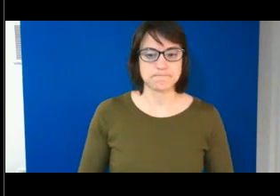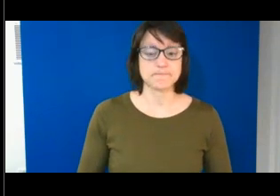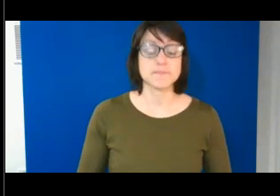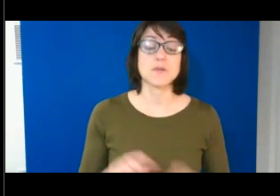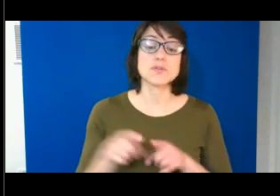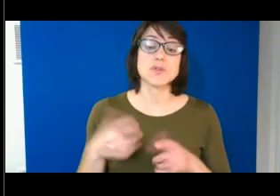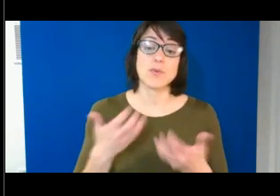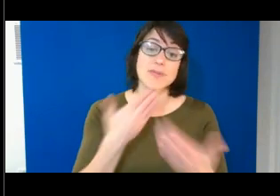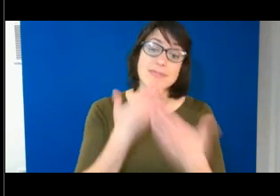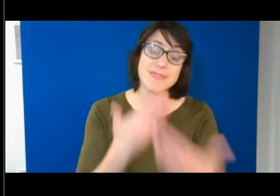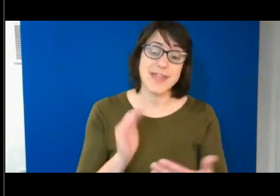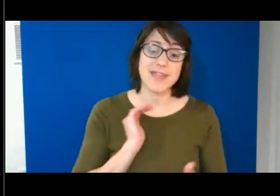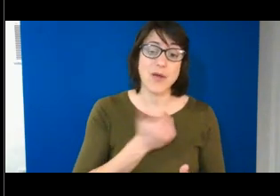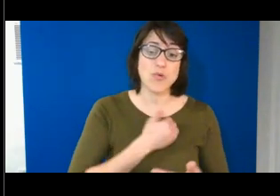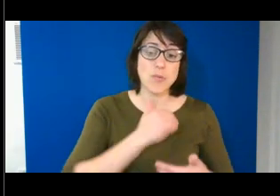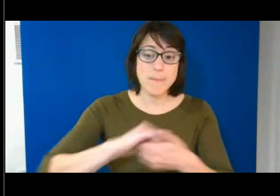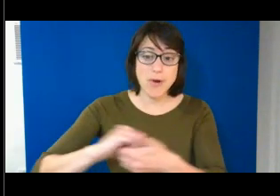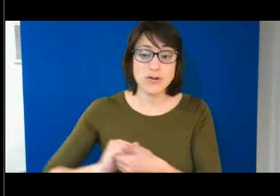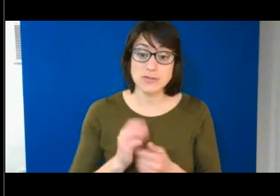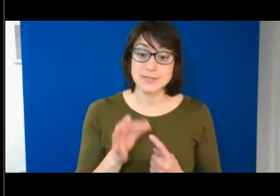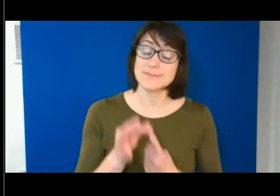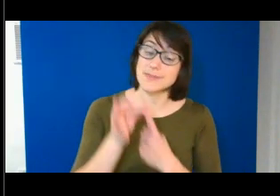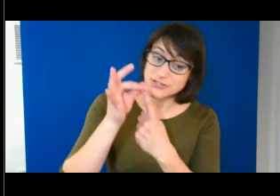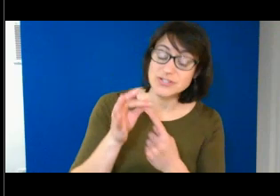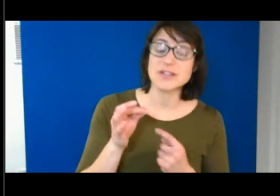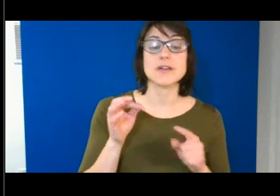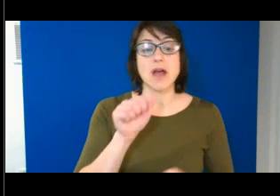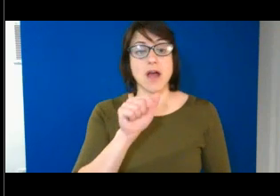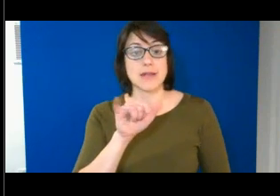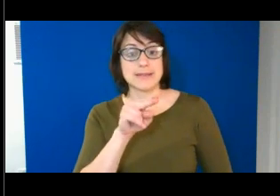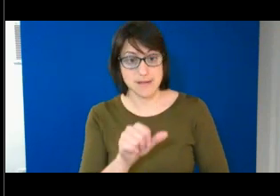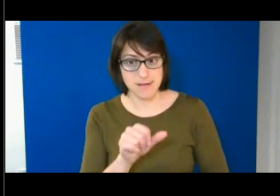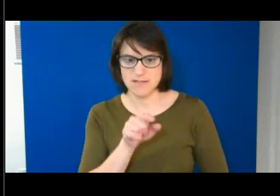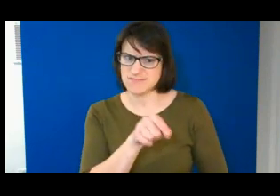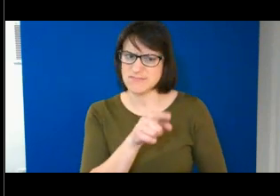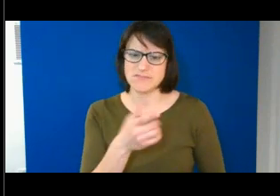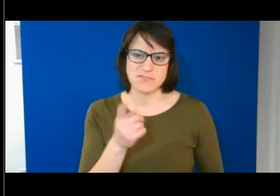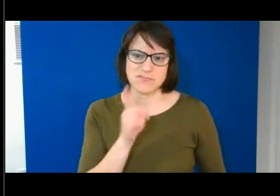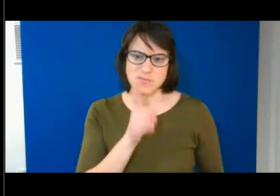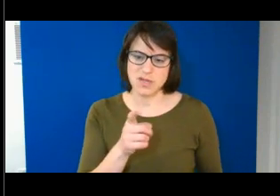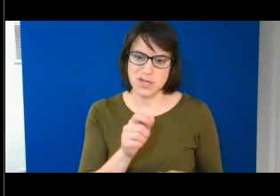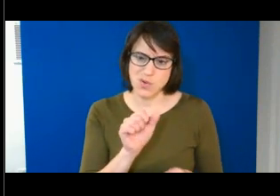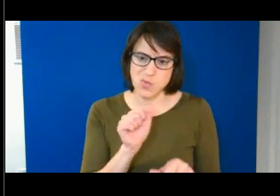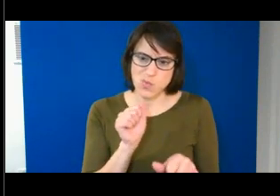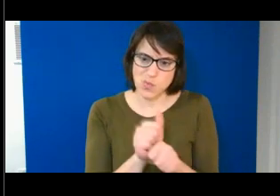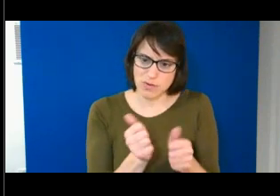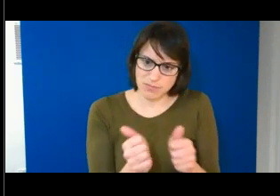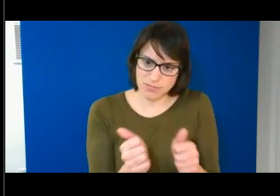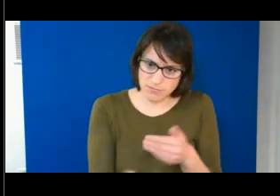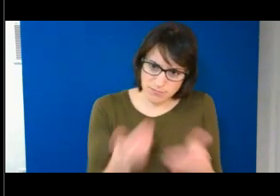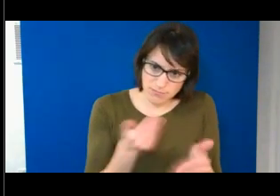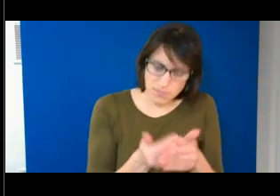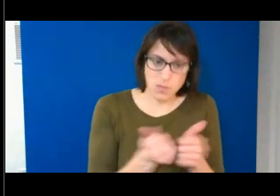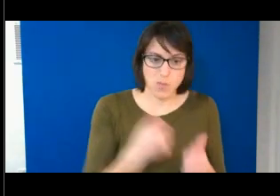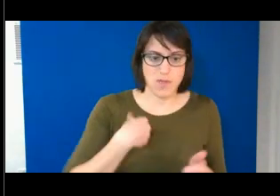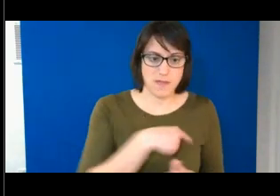thank all of our partners, in particular, Alina, who's been really working alongside on this project, and